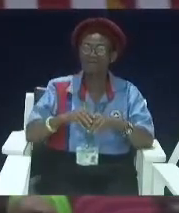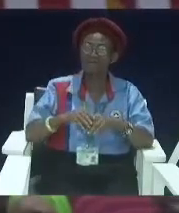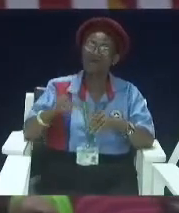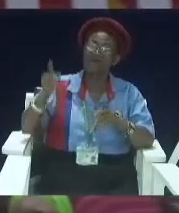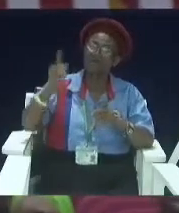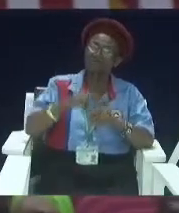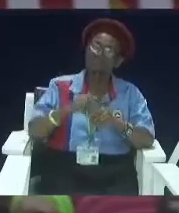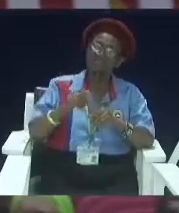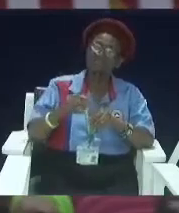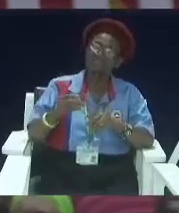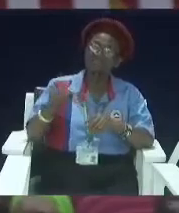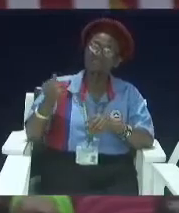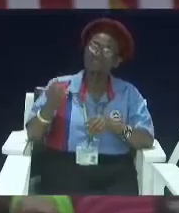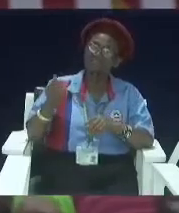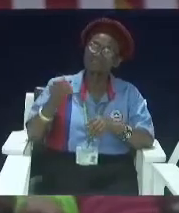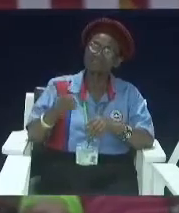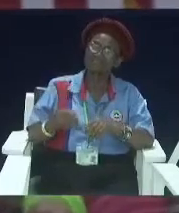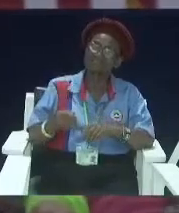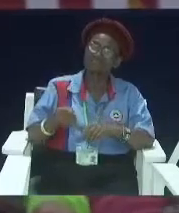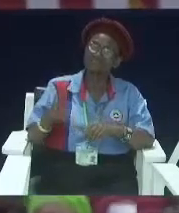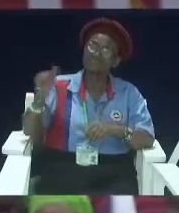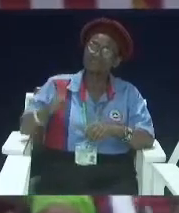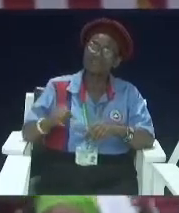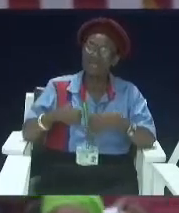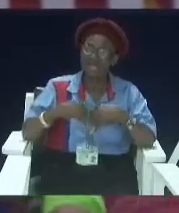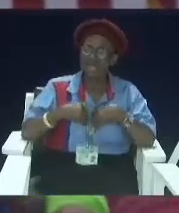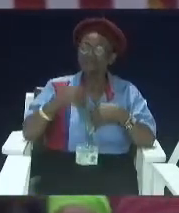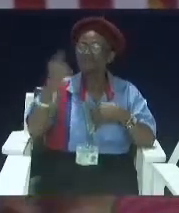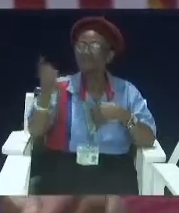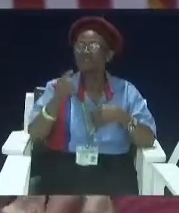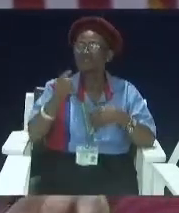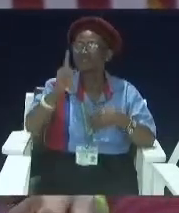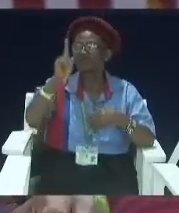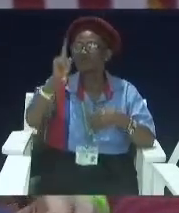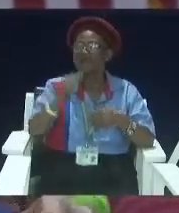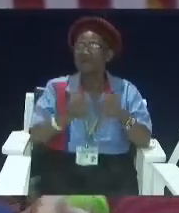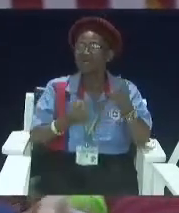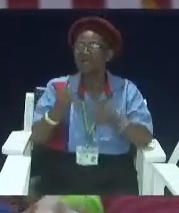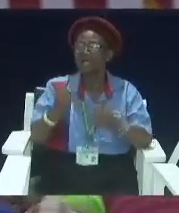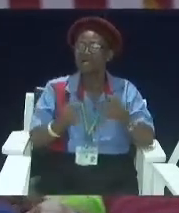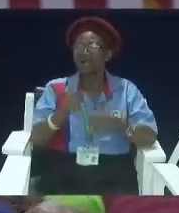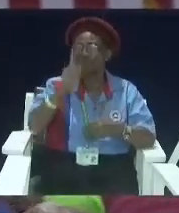until there remained only one car, one old car,